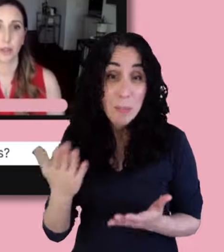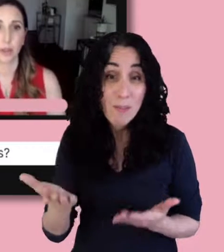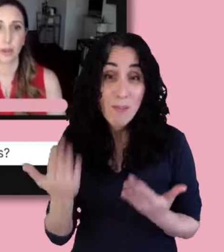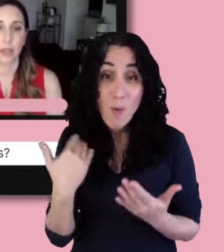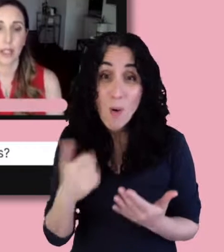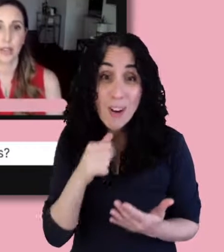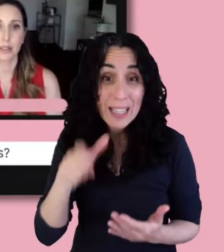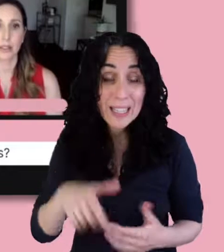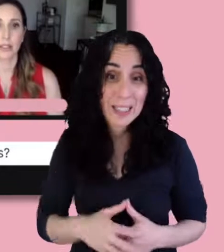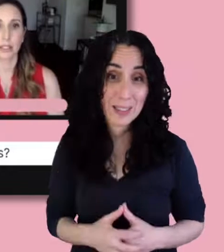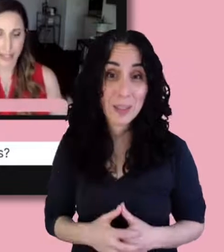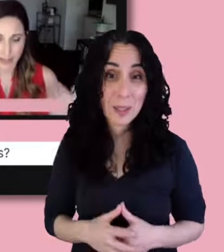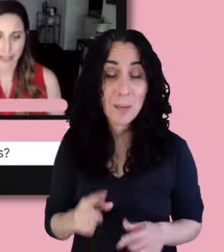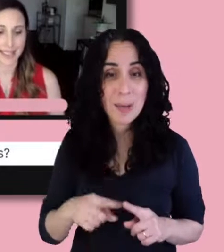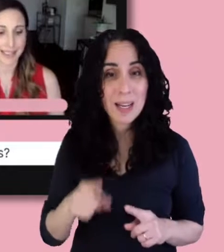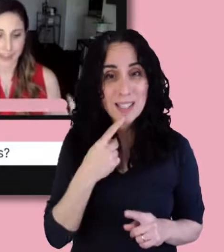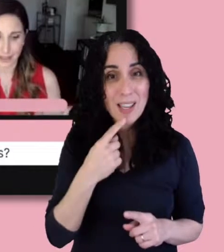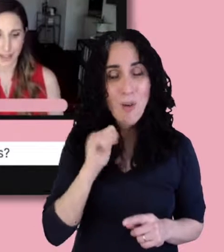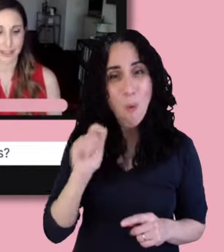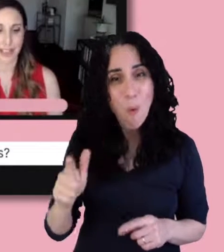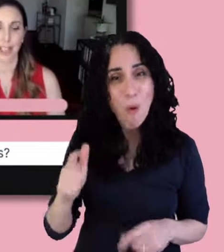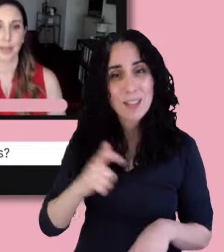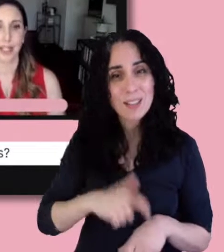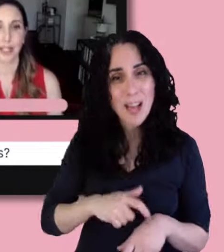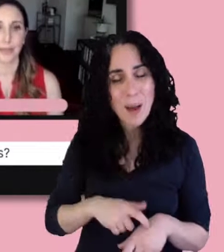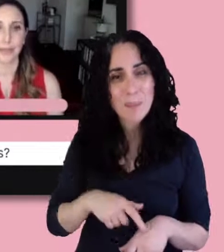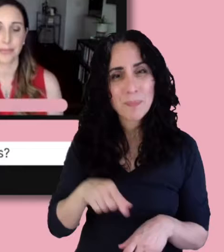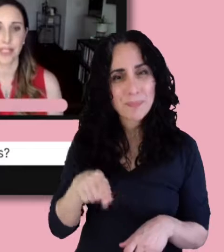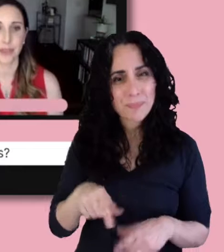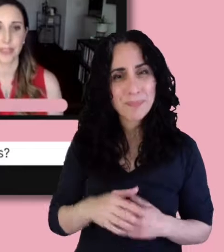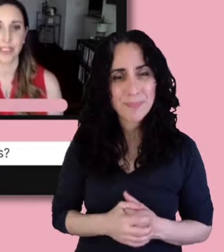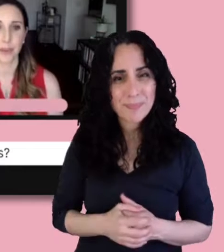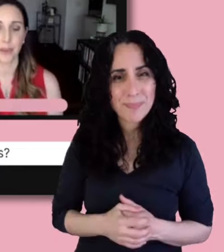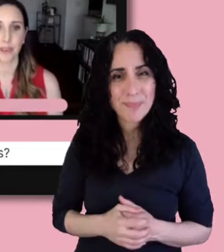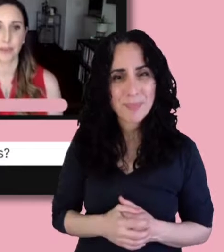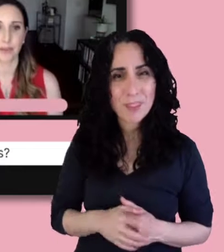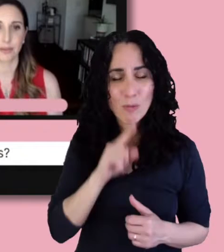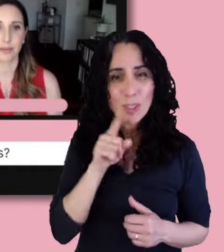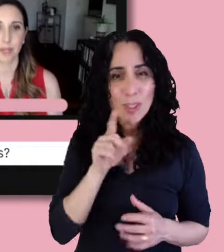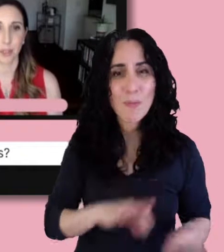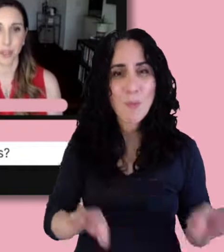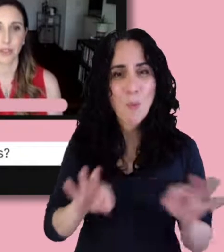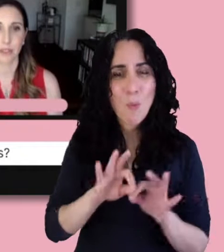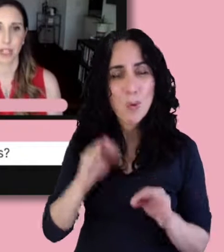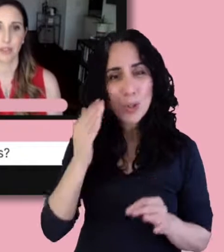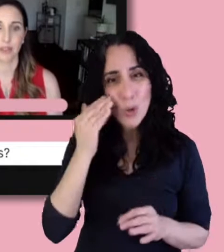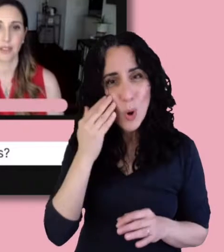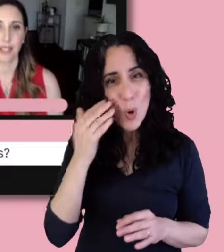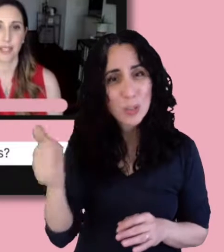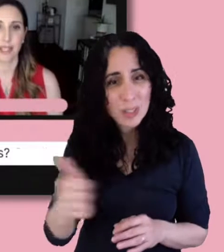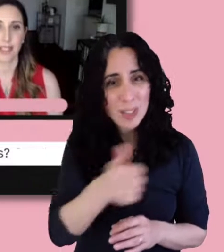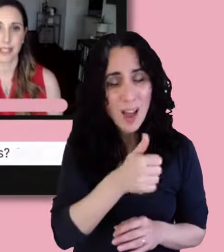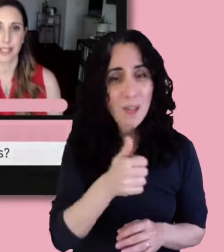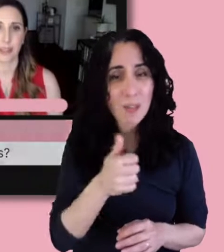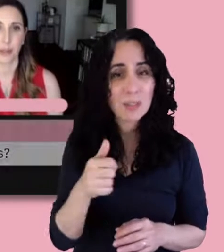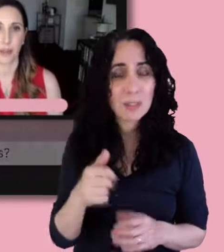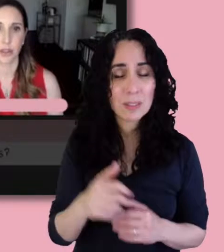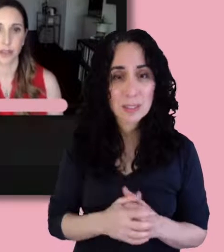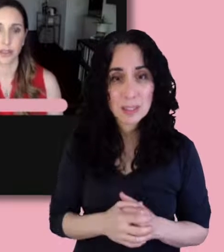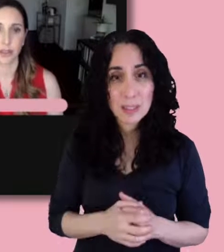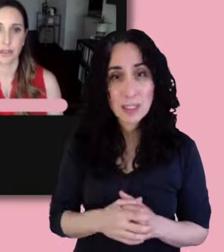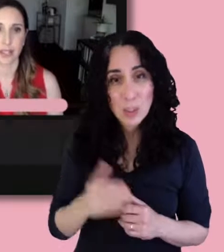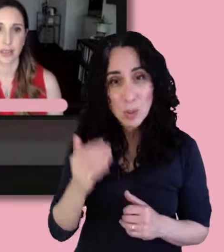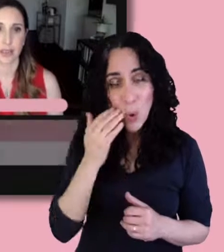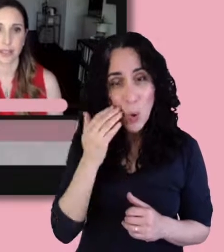before. So again, and I say this all the time, is really sort of knowing yourself and getting to know